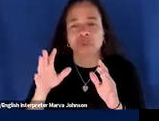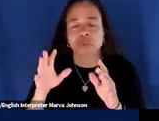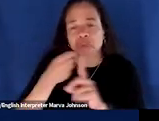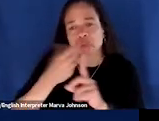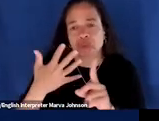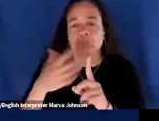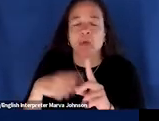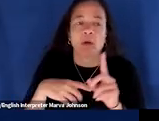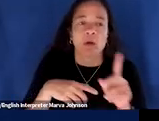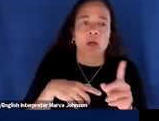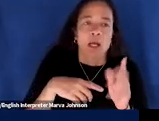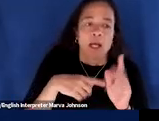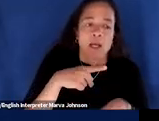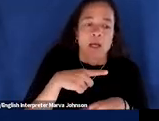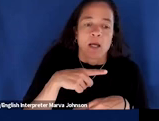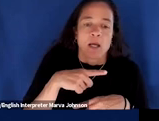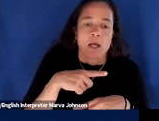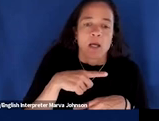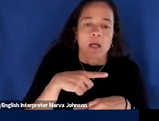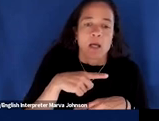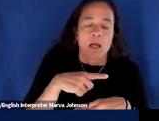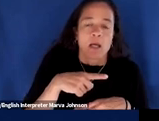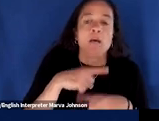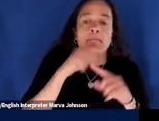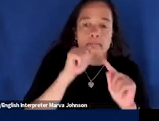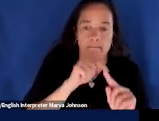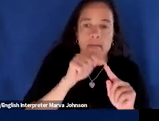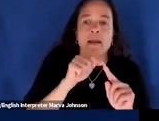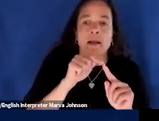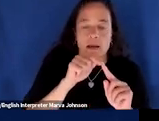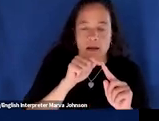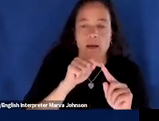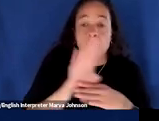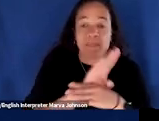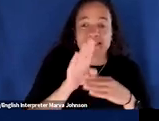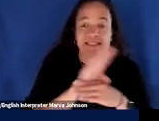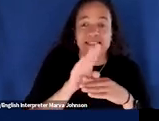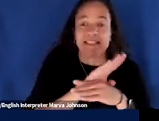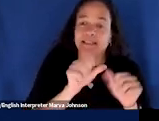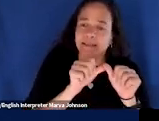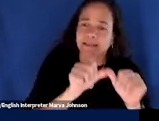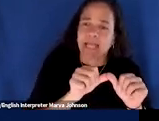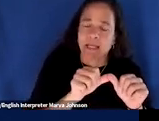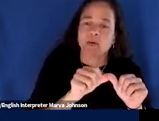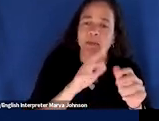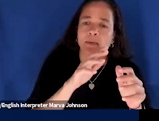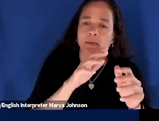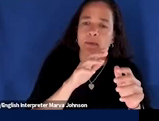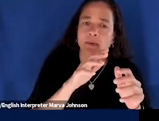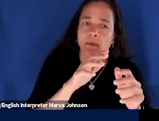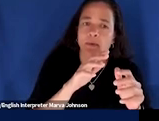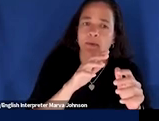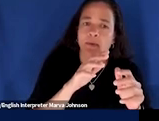communication with sustainable action the key is to do both you want to act